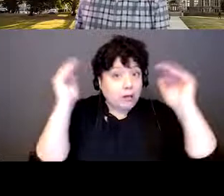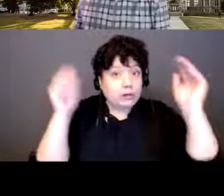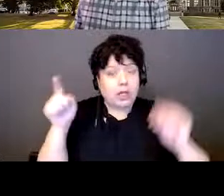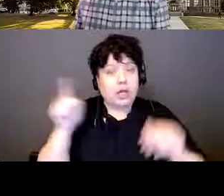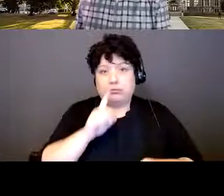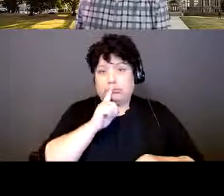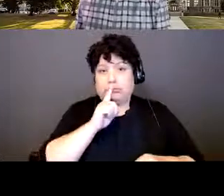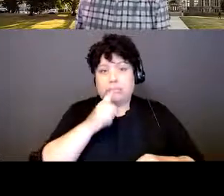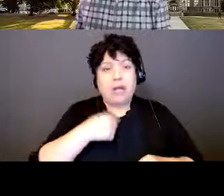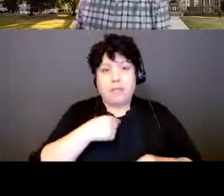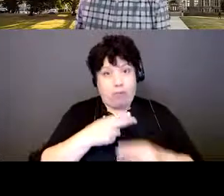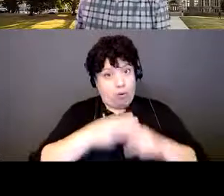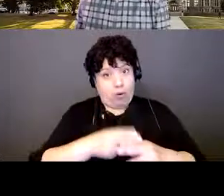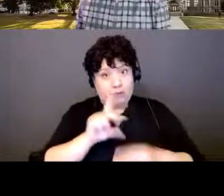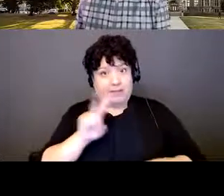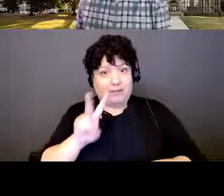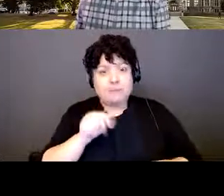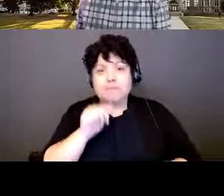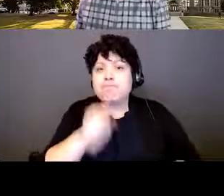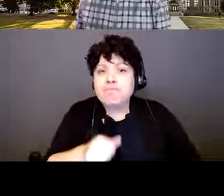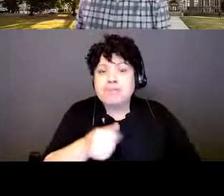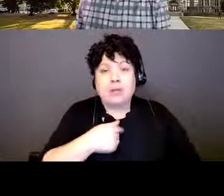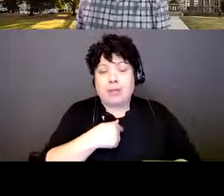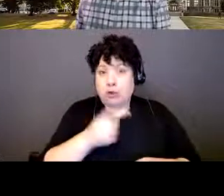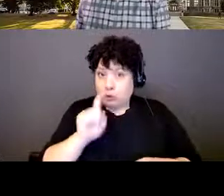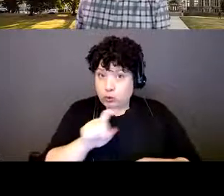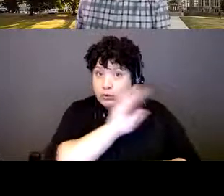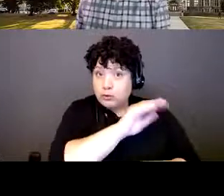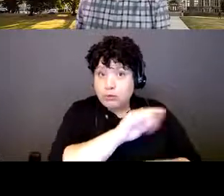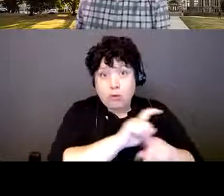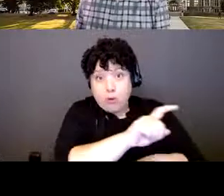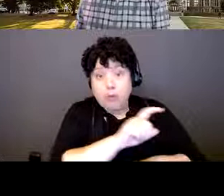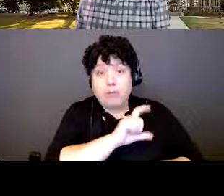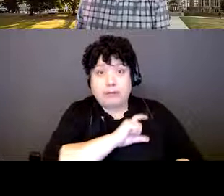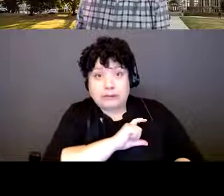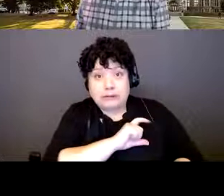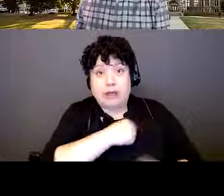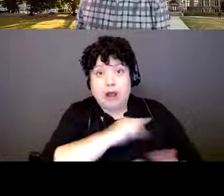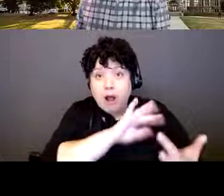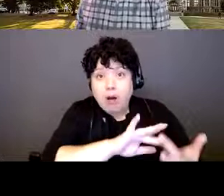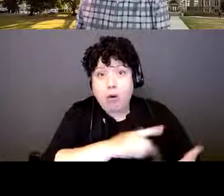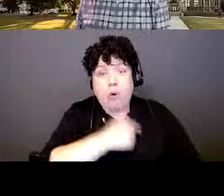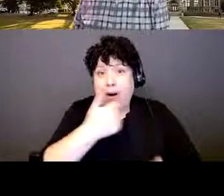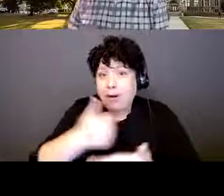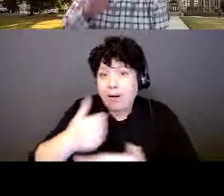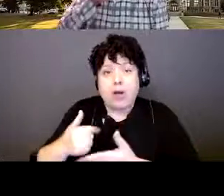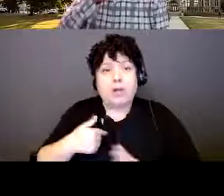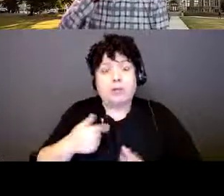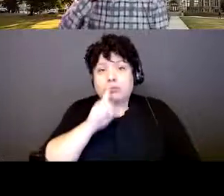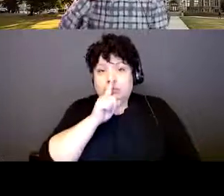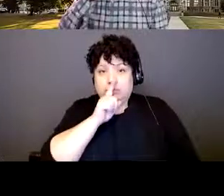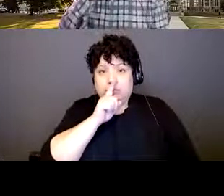violence or seek support or call the police for all the traditional reasons we never talked about this issue before.